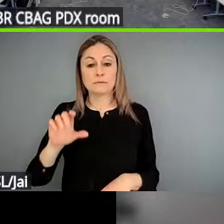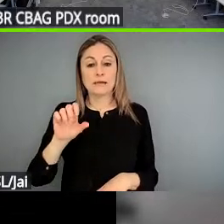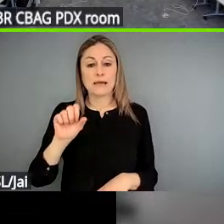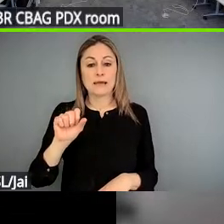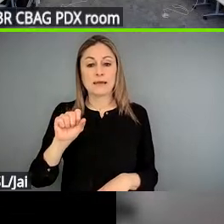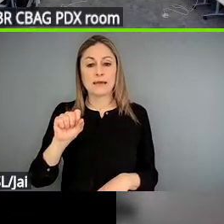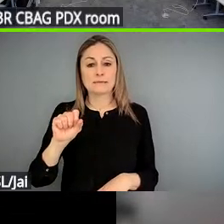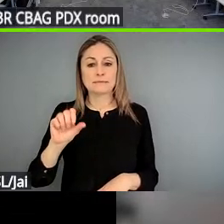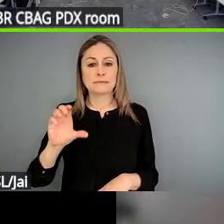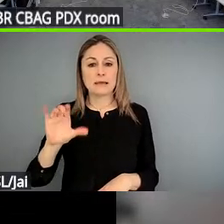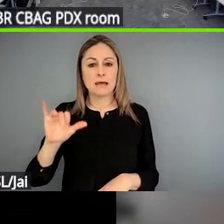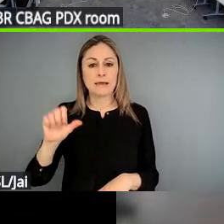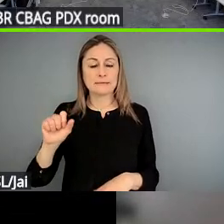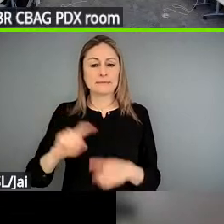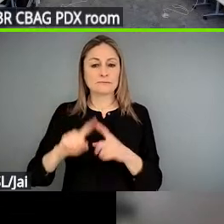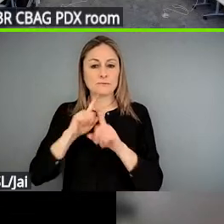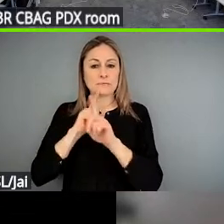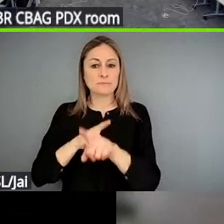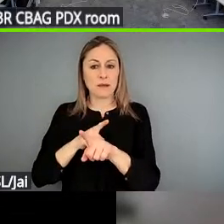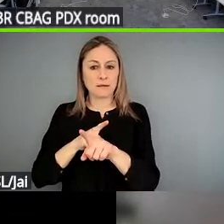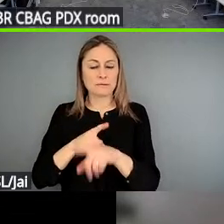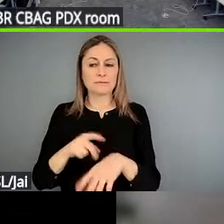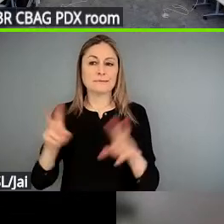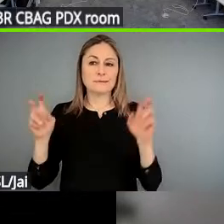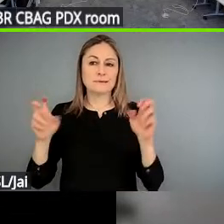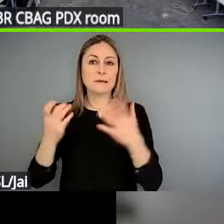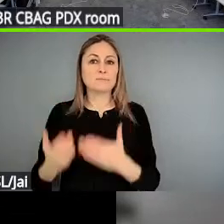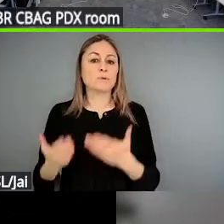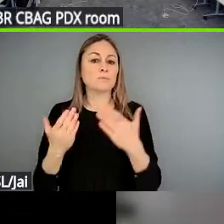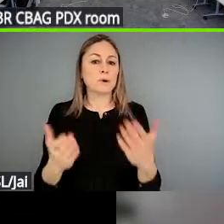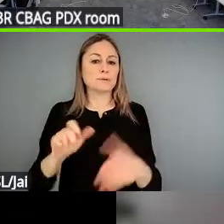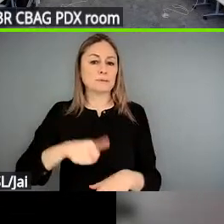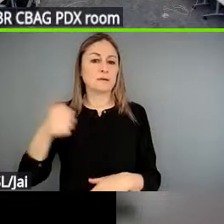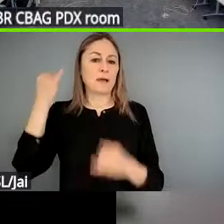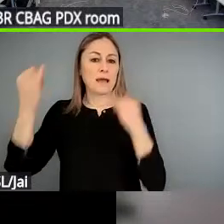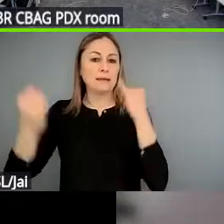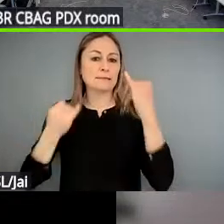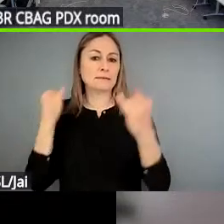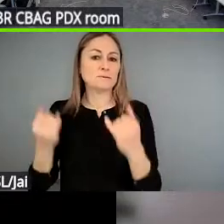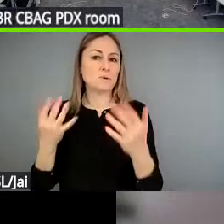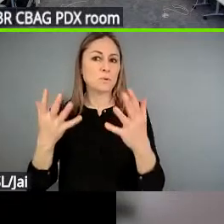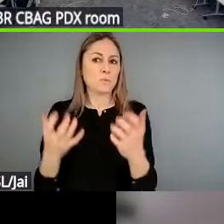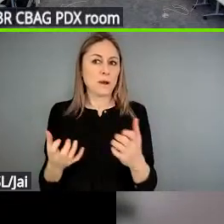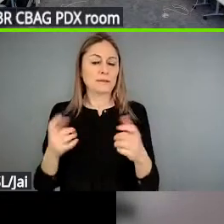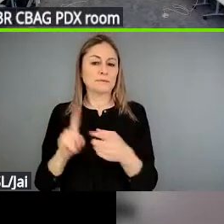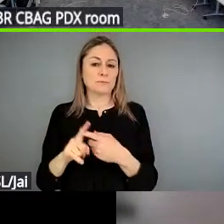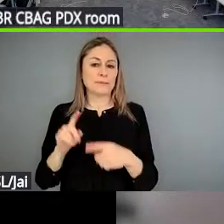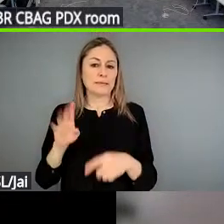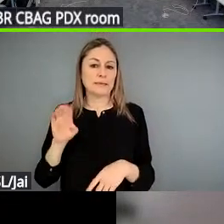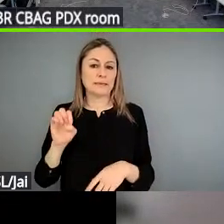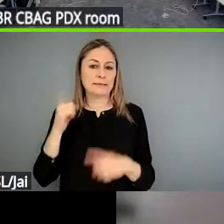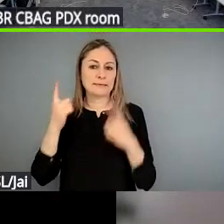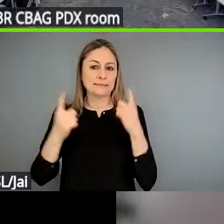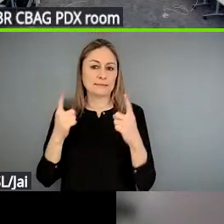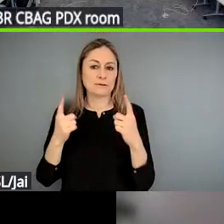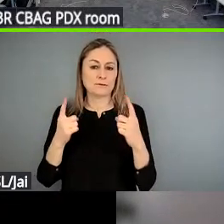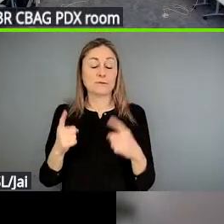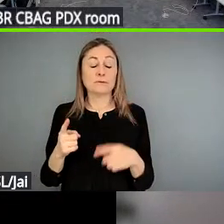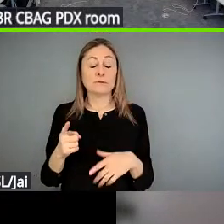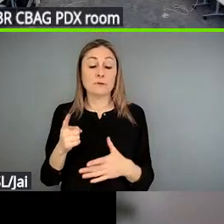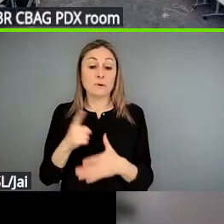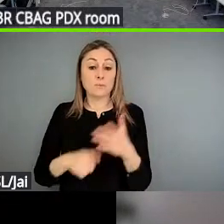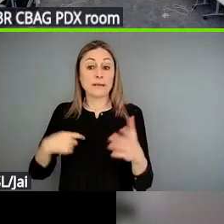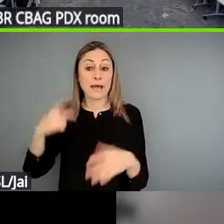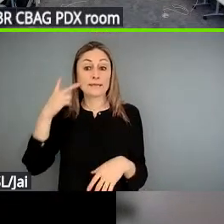of proposed other ideas that we would like to see taken under consideration. So what I see